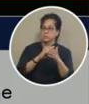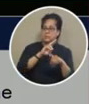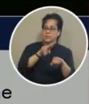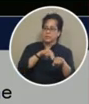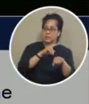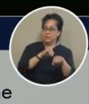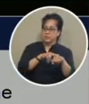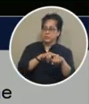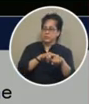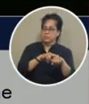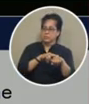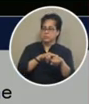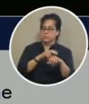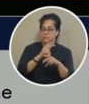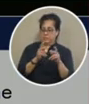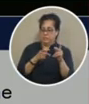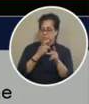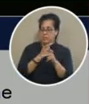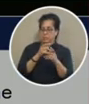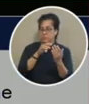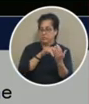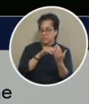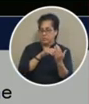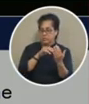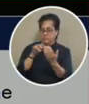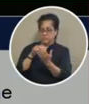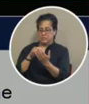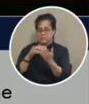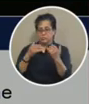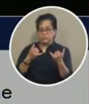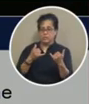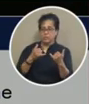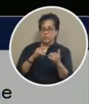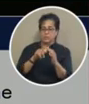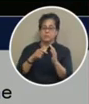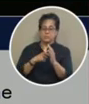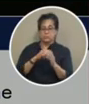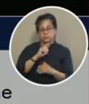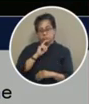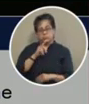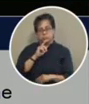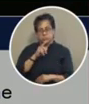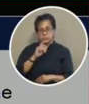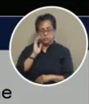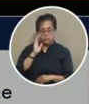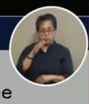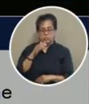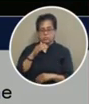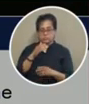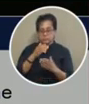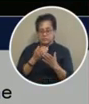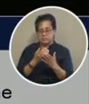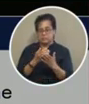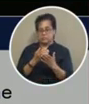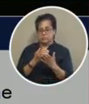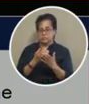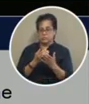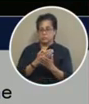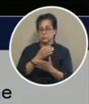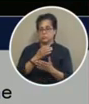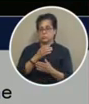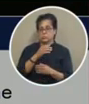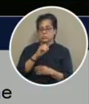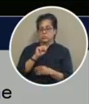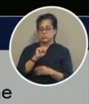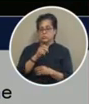national types of studies that we're looking at, this is definitely going to be a U-shaped recovery, not